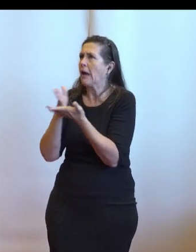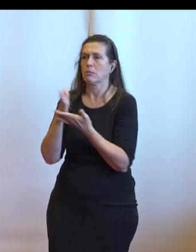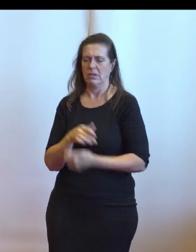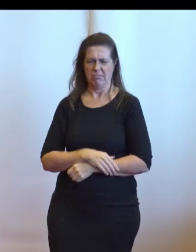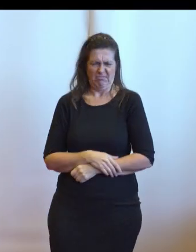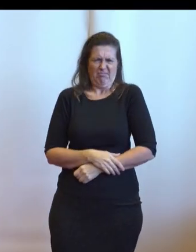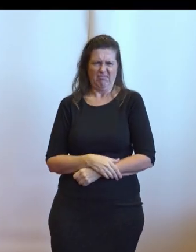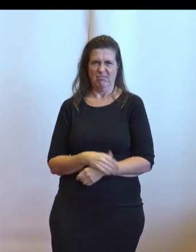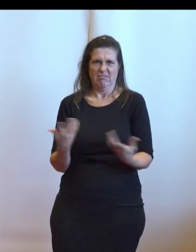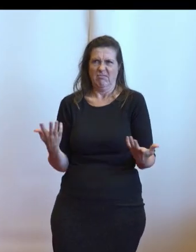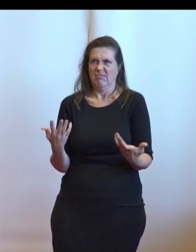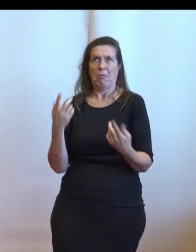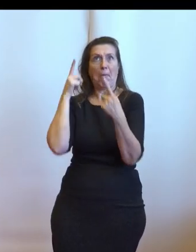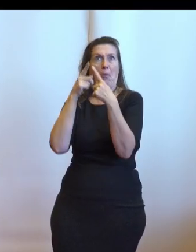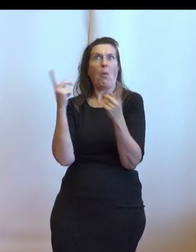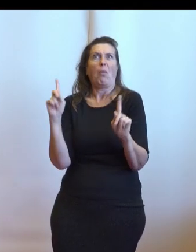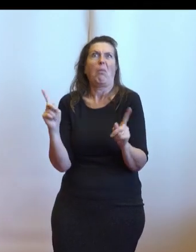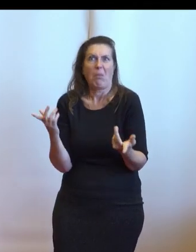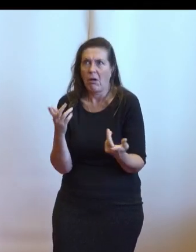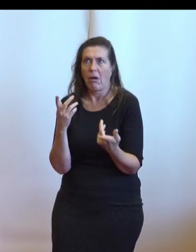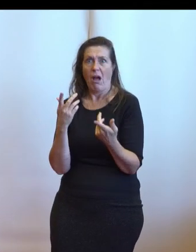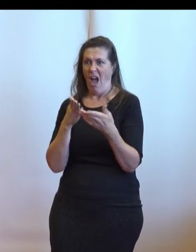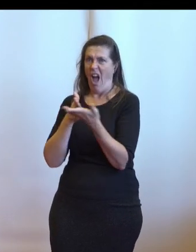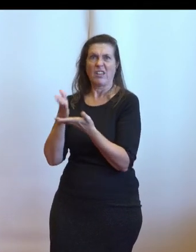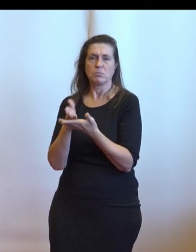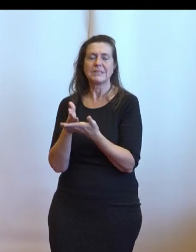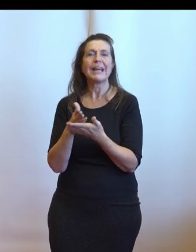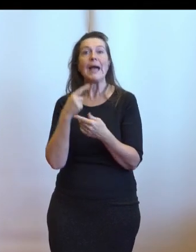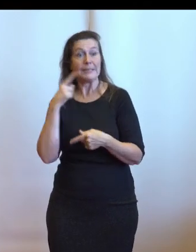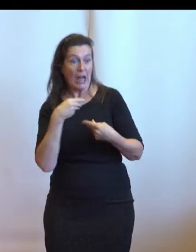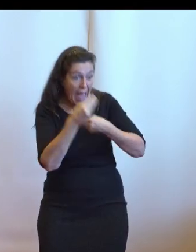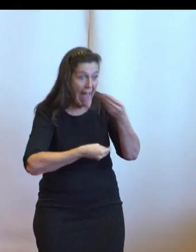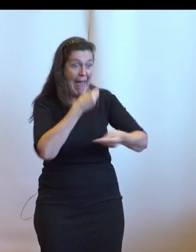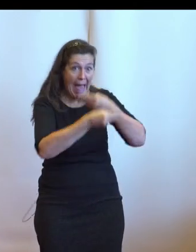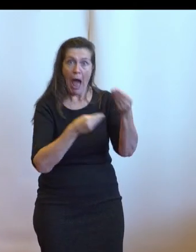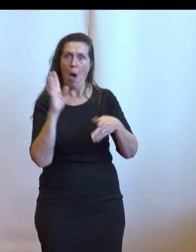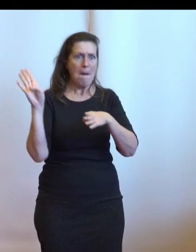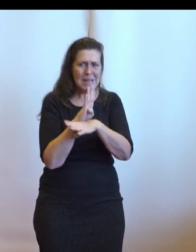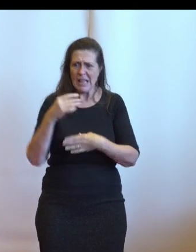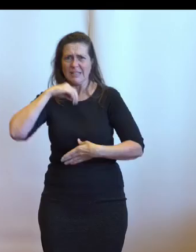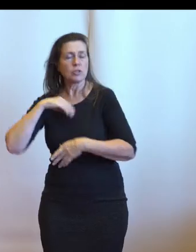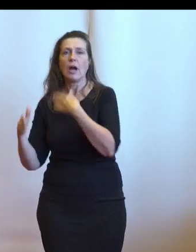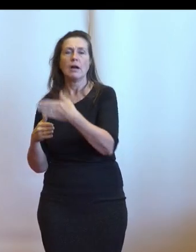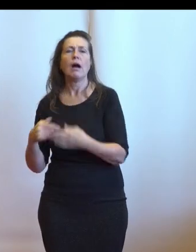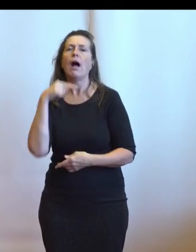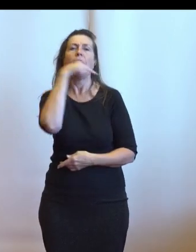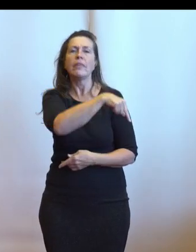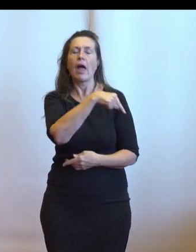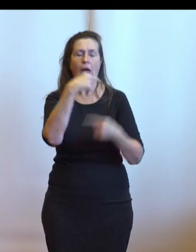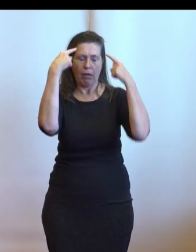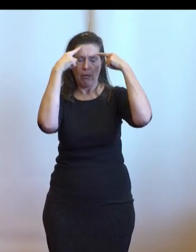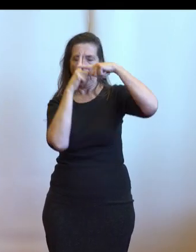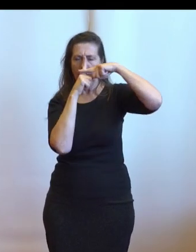why. And the business case for accessibility doesn't work for them. Because fundamentally, they're there to achieve a goal that they have been set